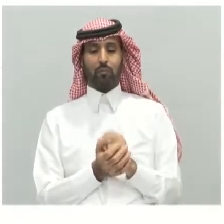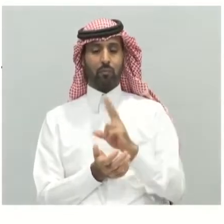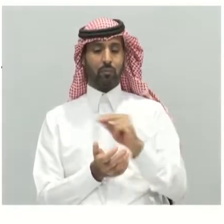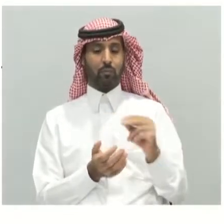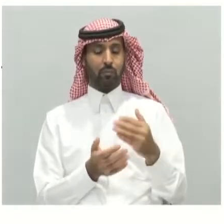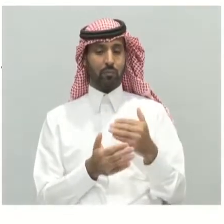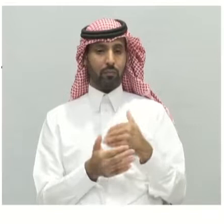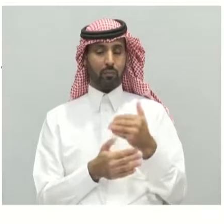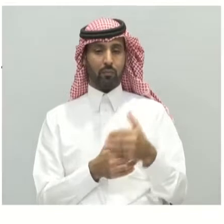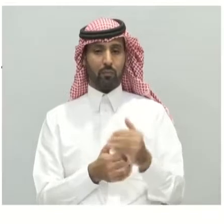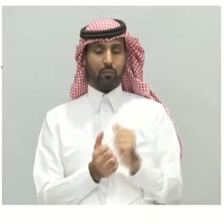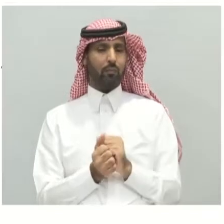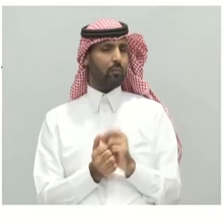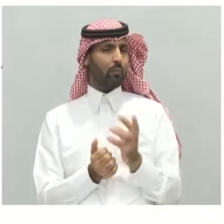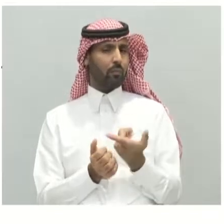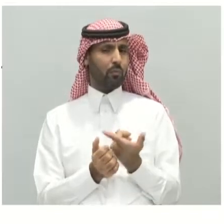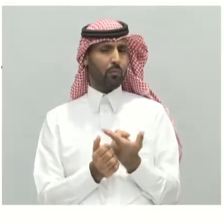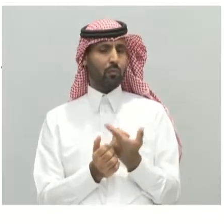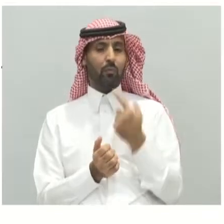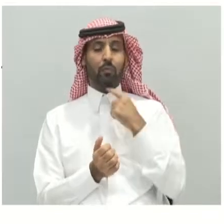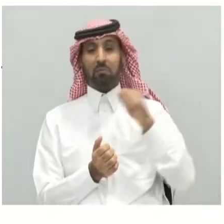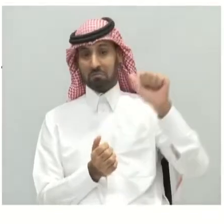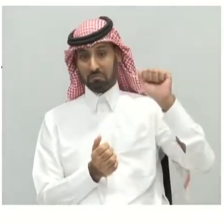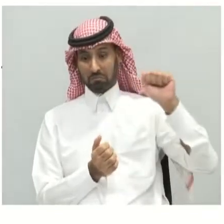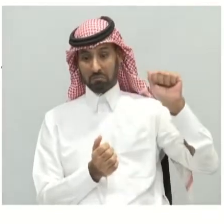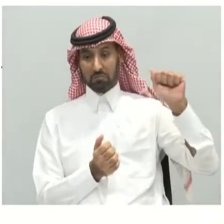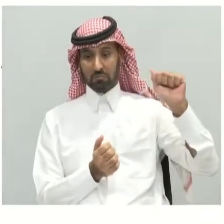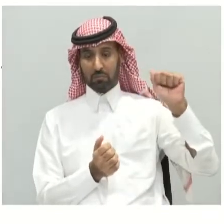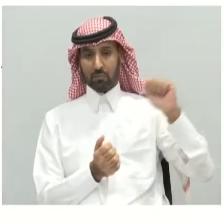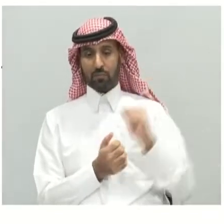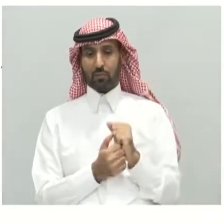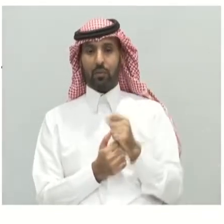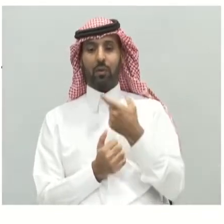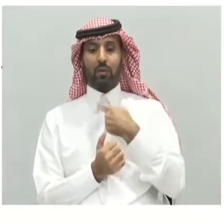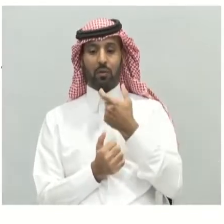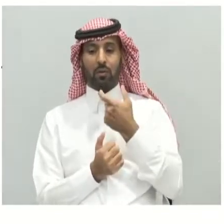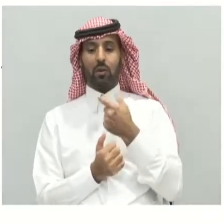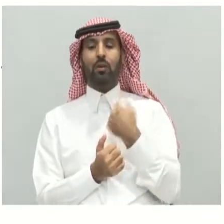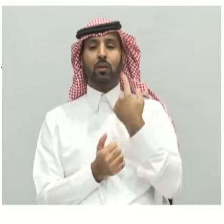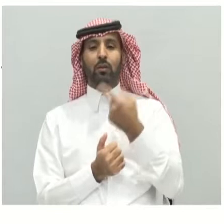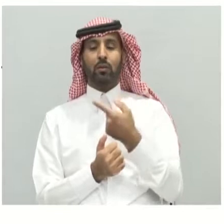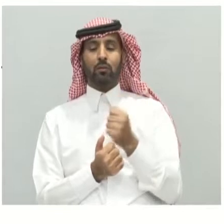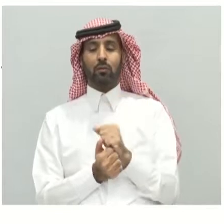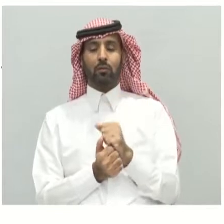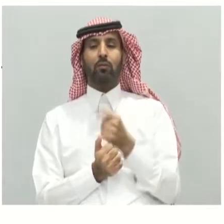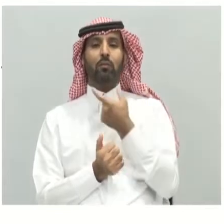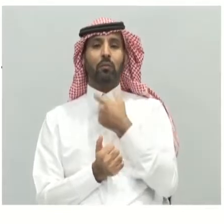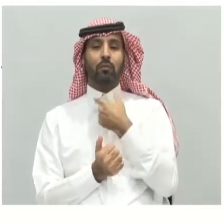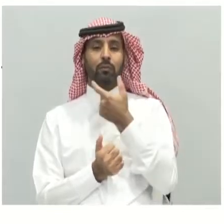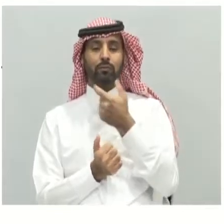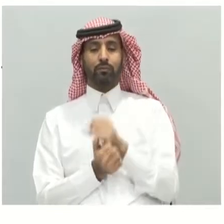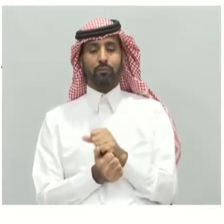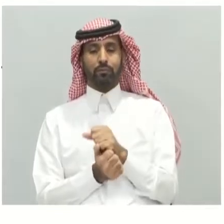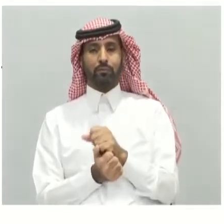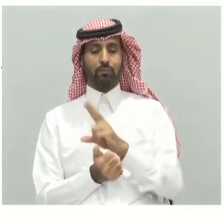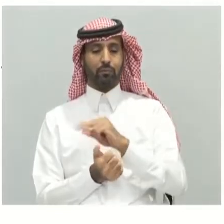the y we have what? A. A is what? Excellent. It's a vowel. So